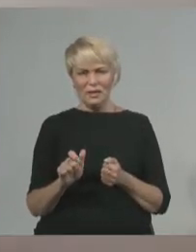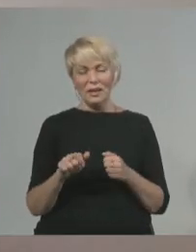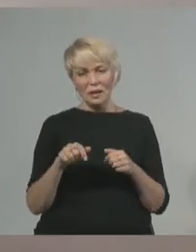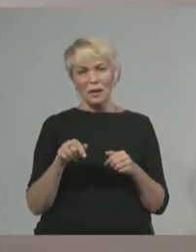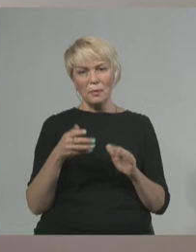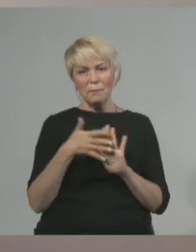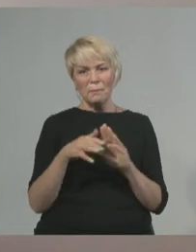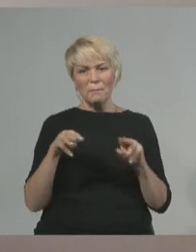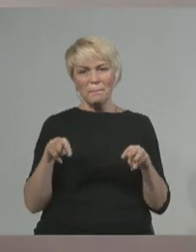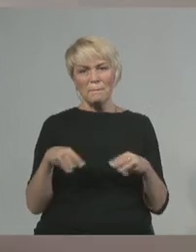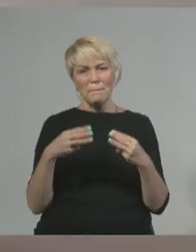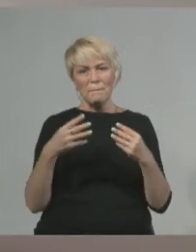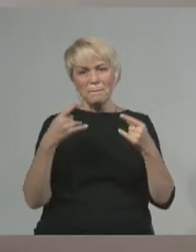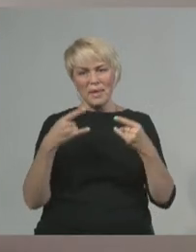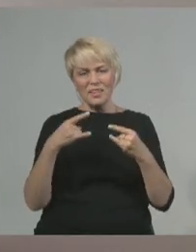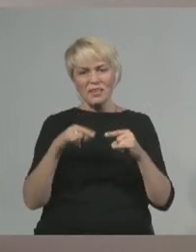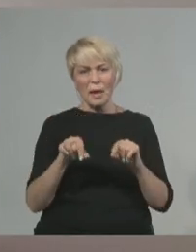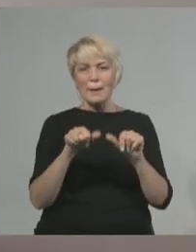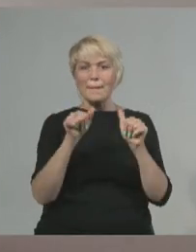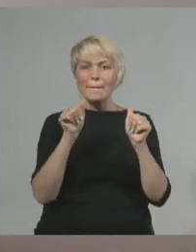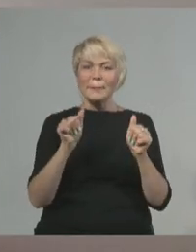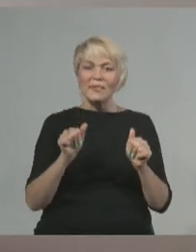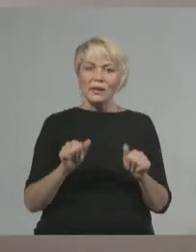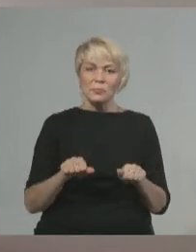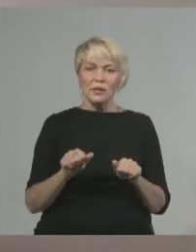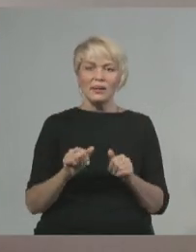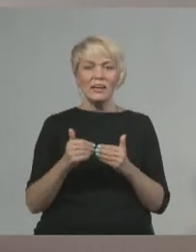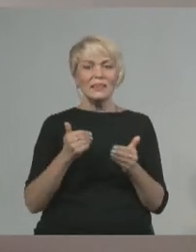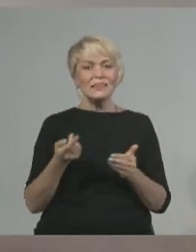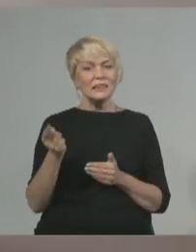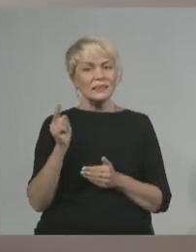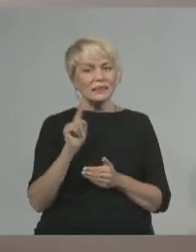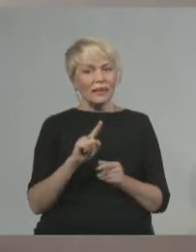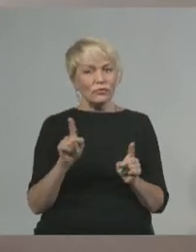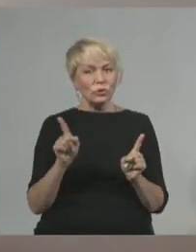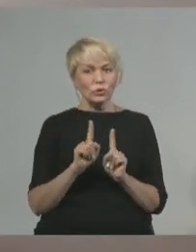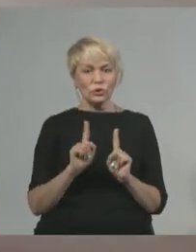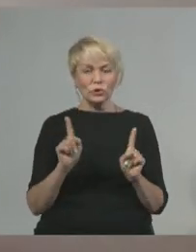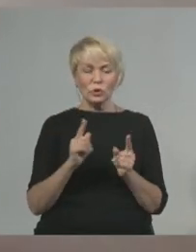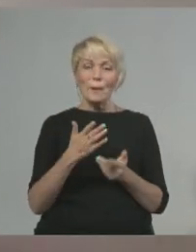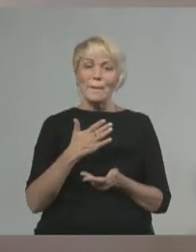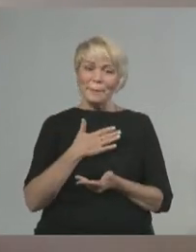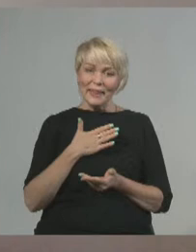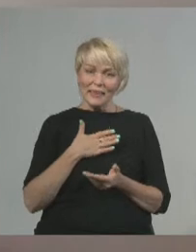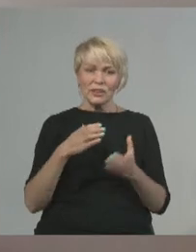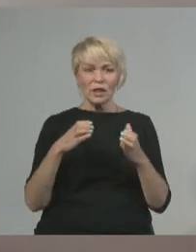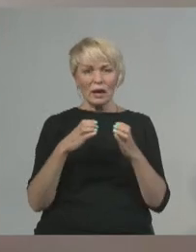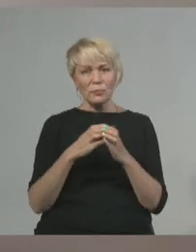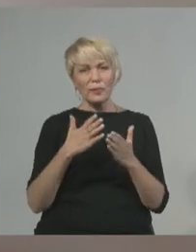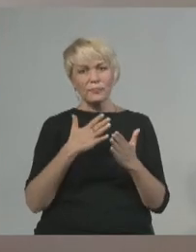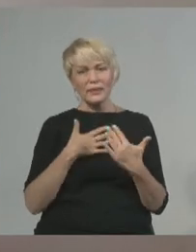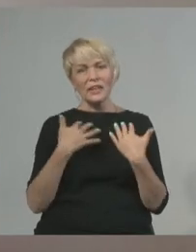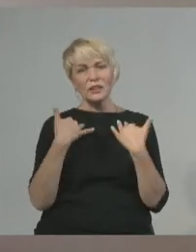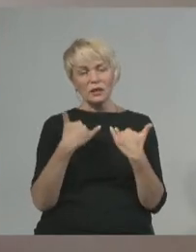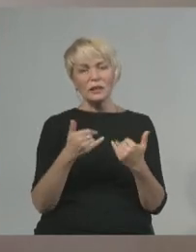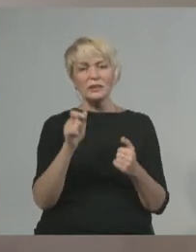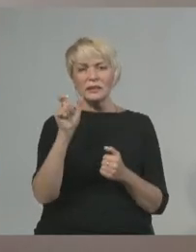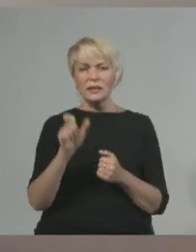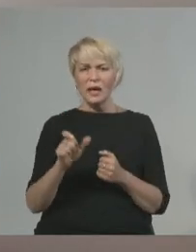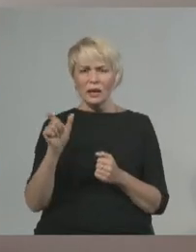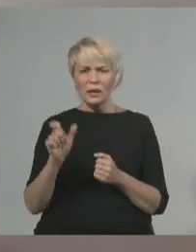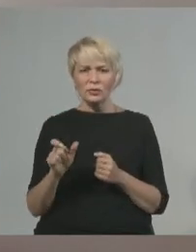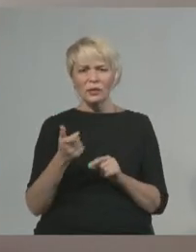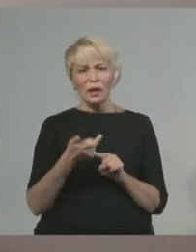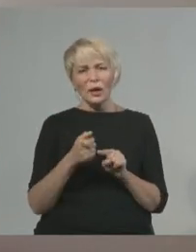so the boron as media was formed on the basis of our team and our audience